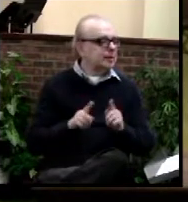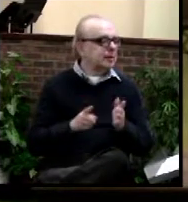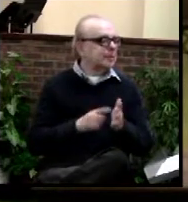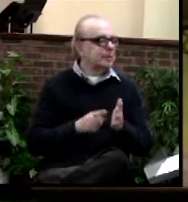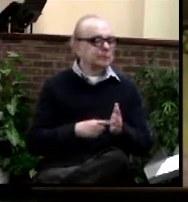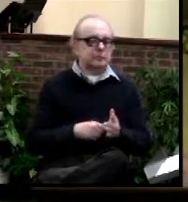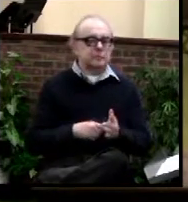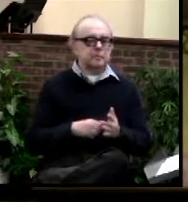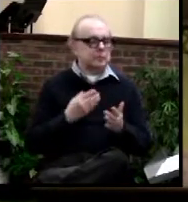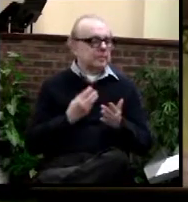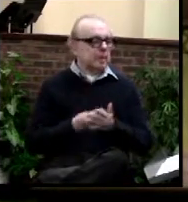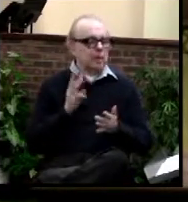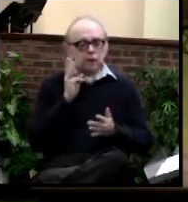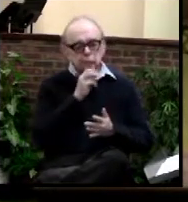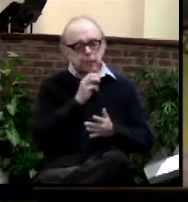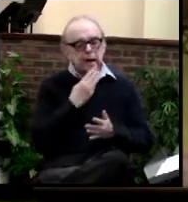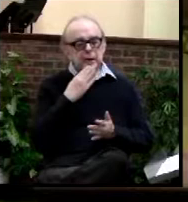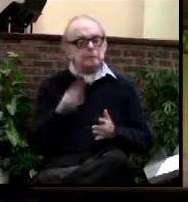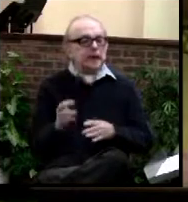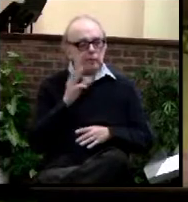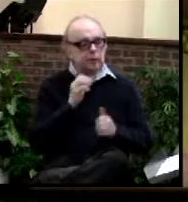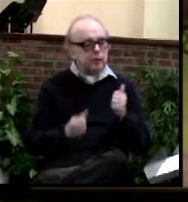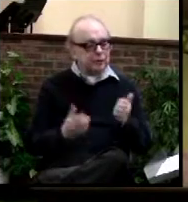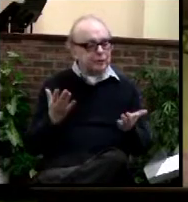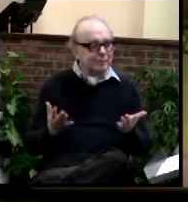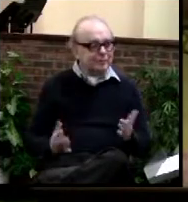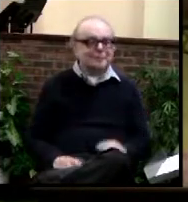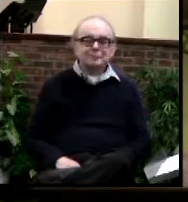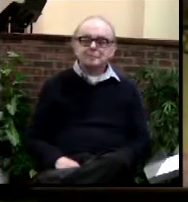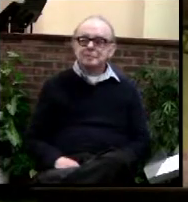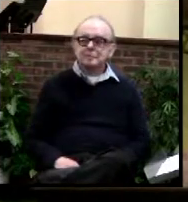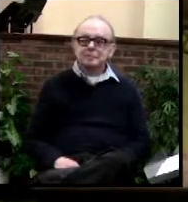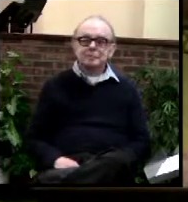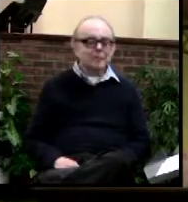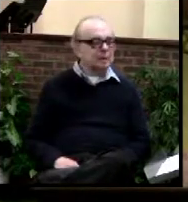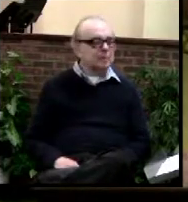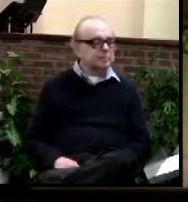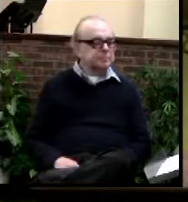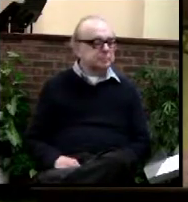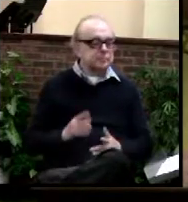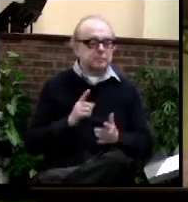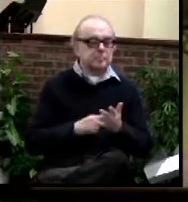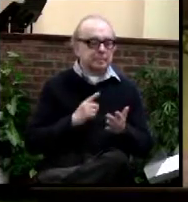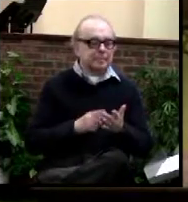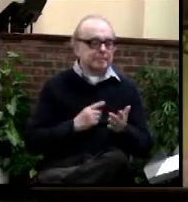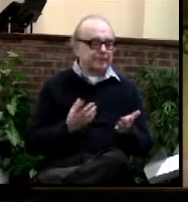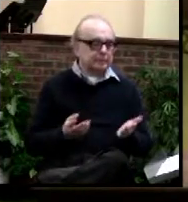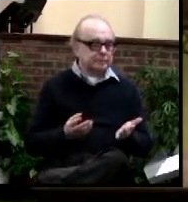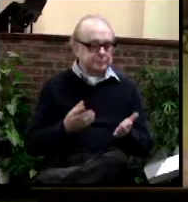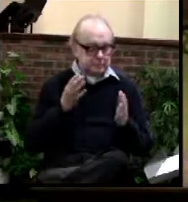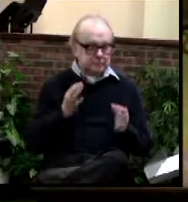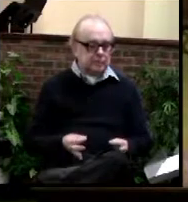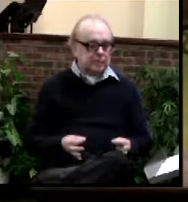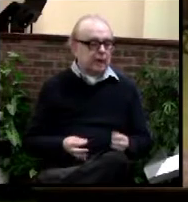there's a good weirdo and a bad weirdo, okay? And sometimes you can decide which one you